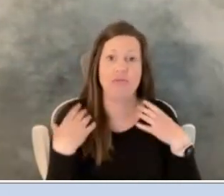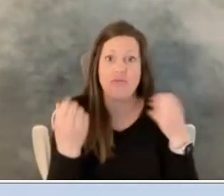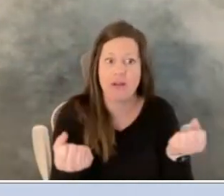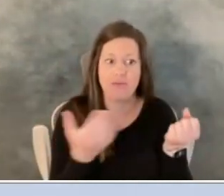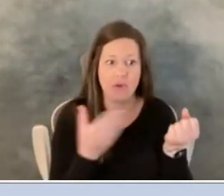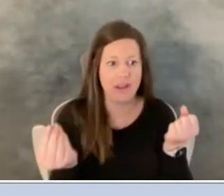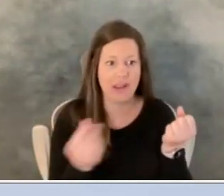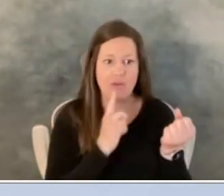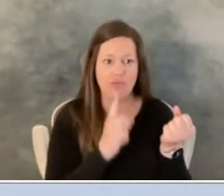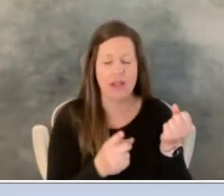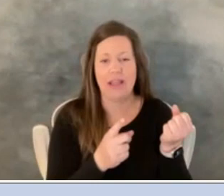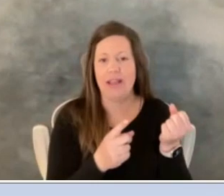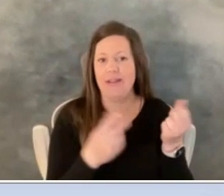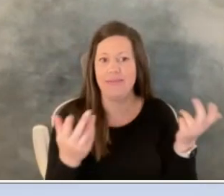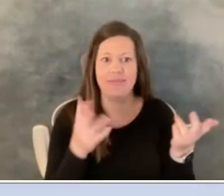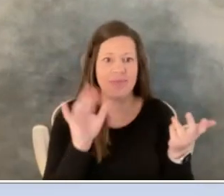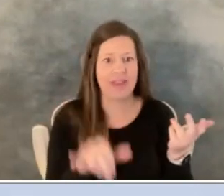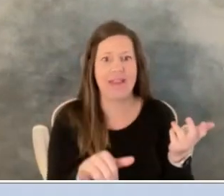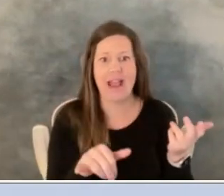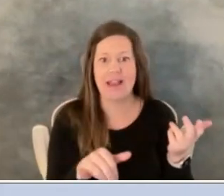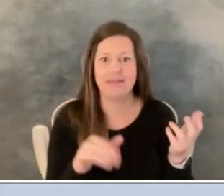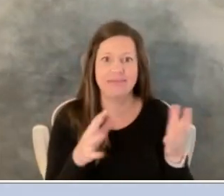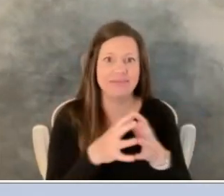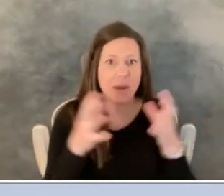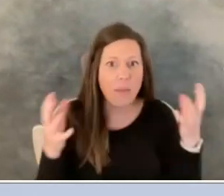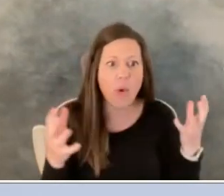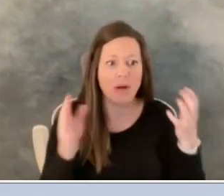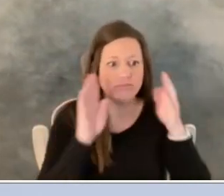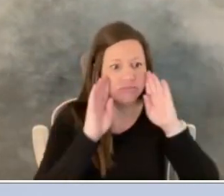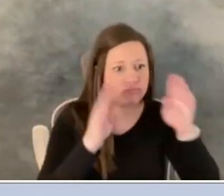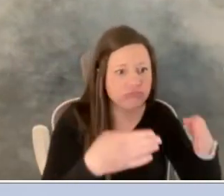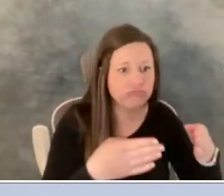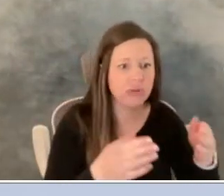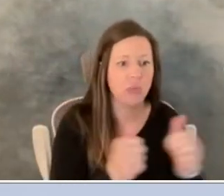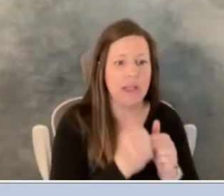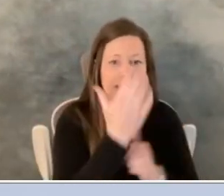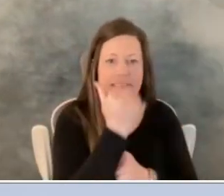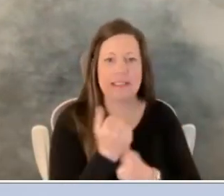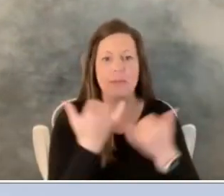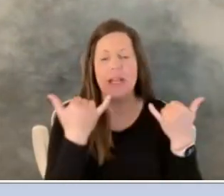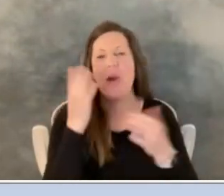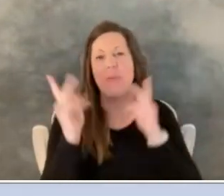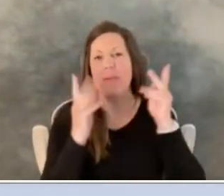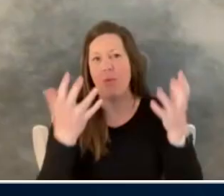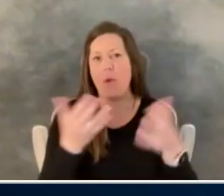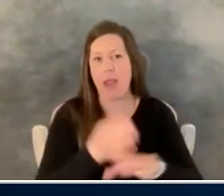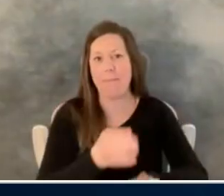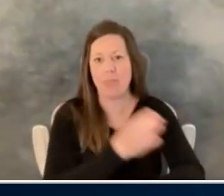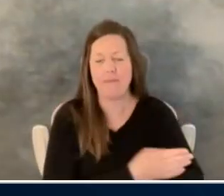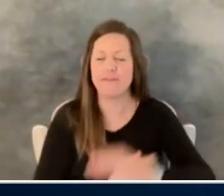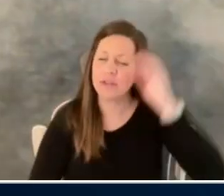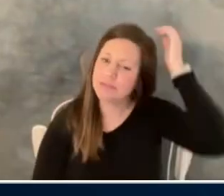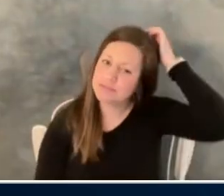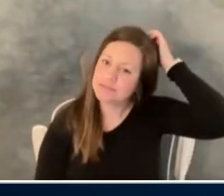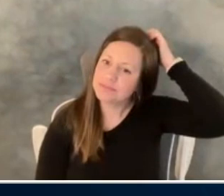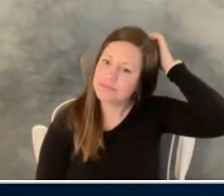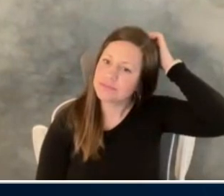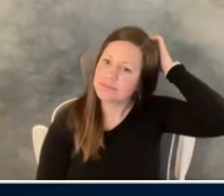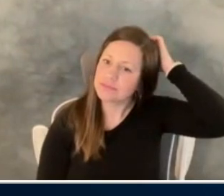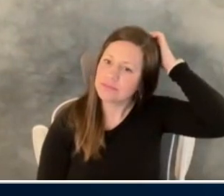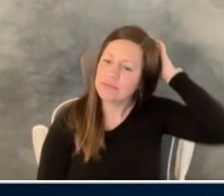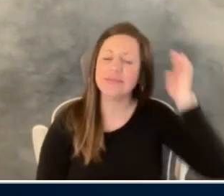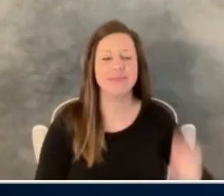that, I think, has also put a greater impetus on sleep, and now people want to improve their sleep. That's super interesting, because my dad